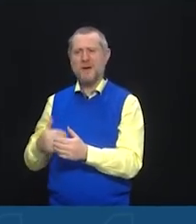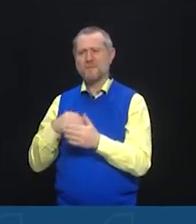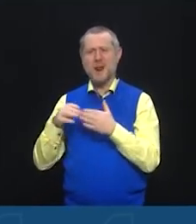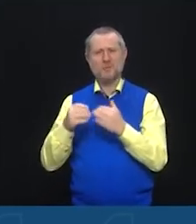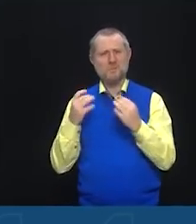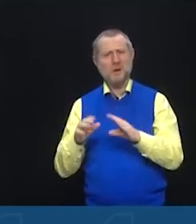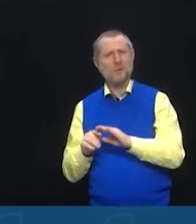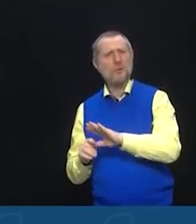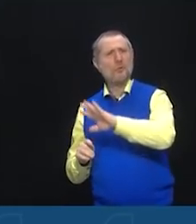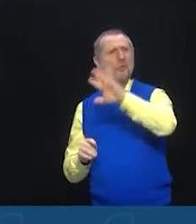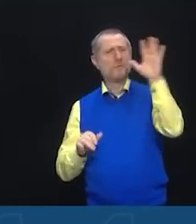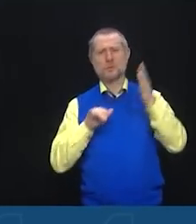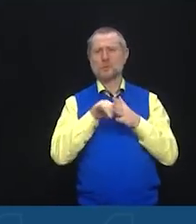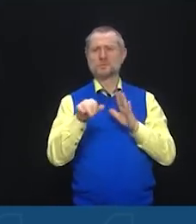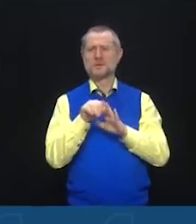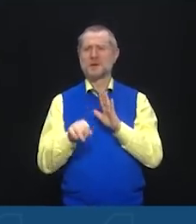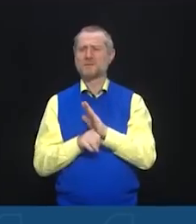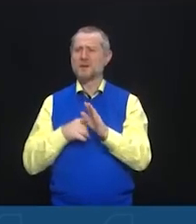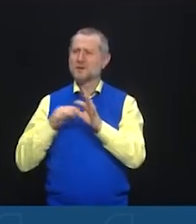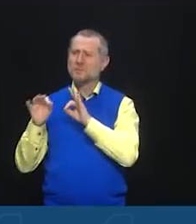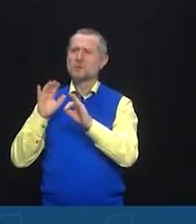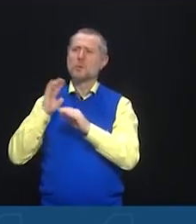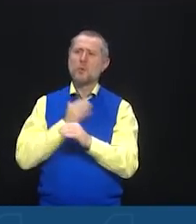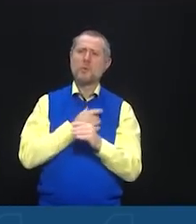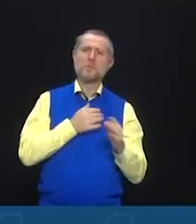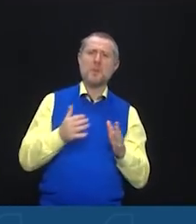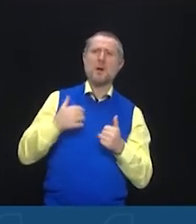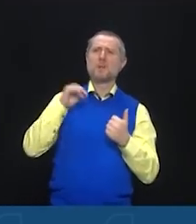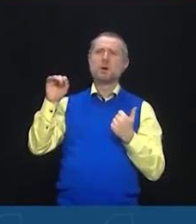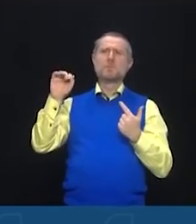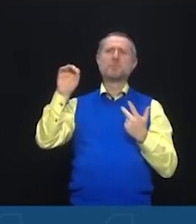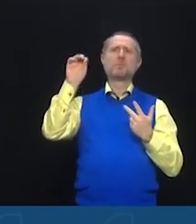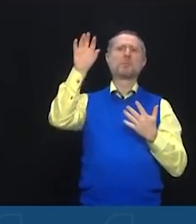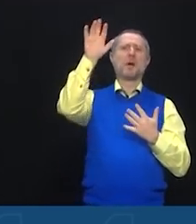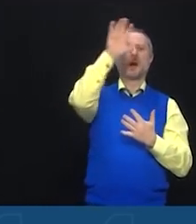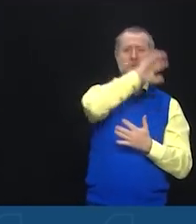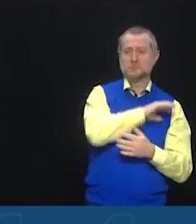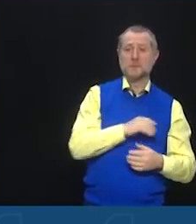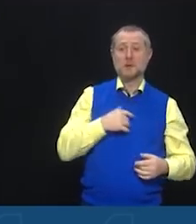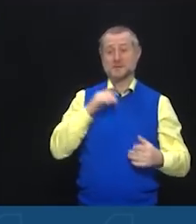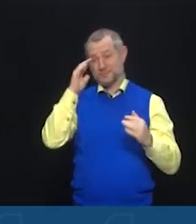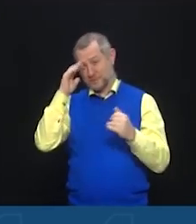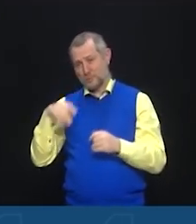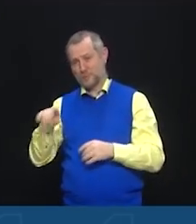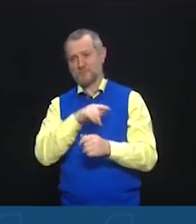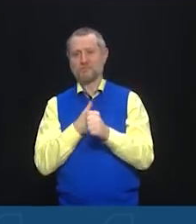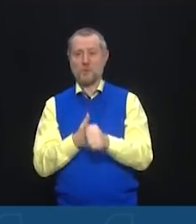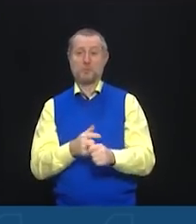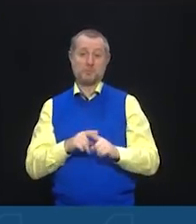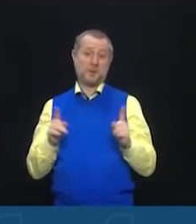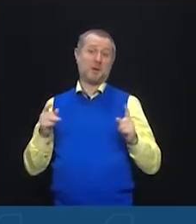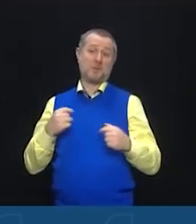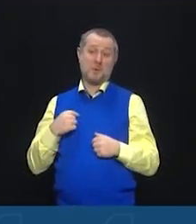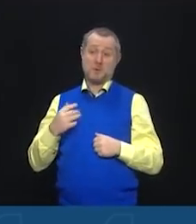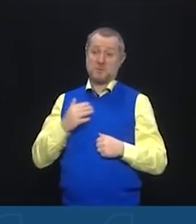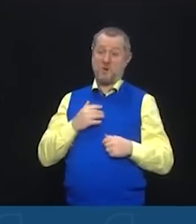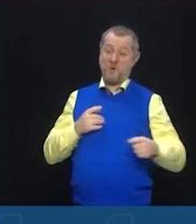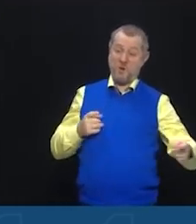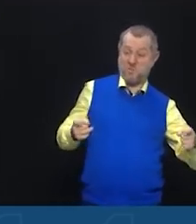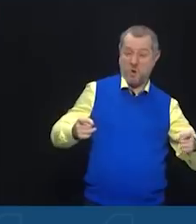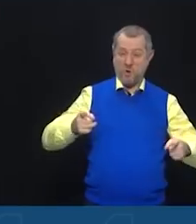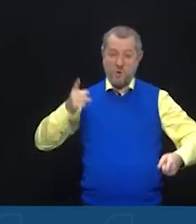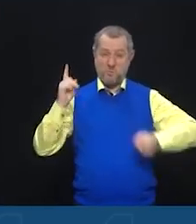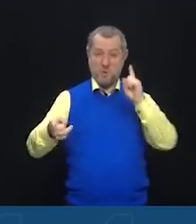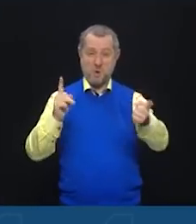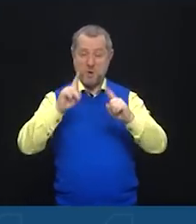talk about letting them know what we're looking to do. And I anticipate they'll follow, but I don't have control over that. They want to be more restricted. But I will tell